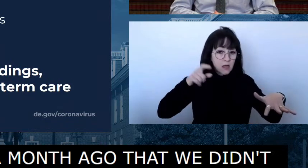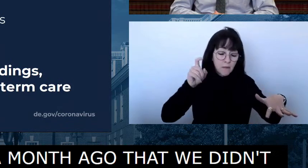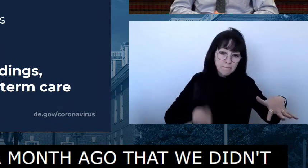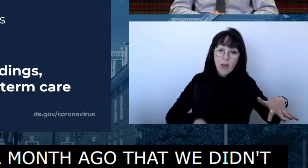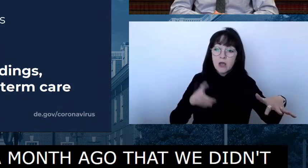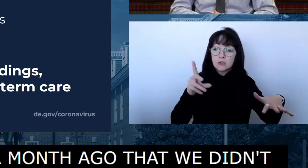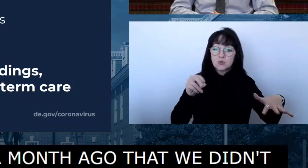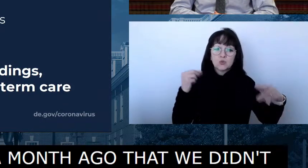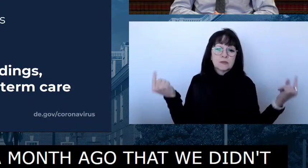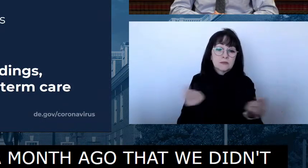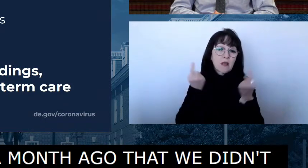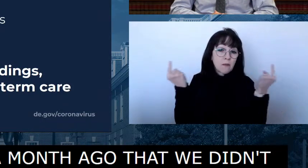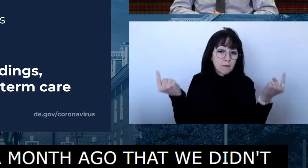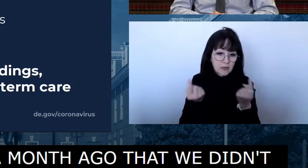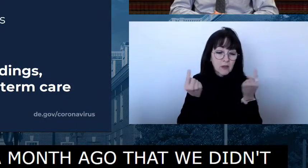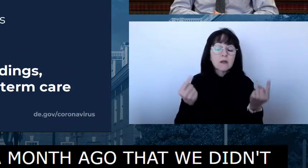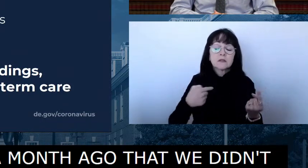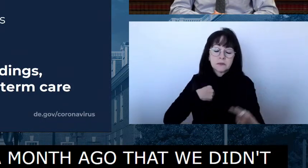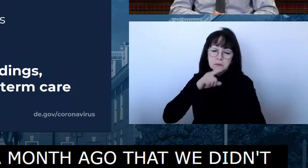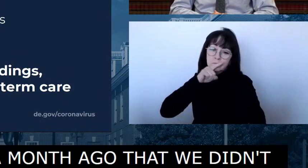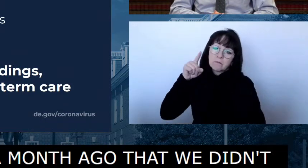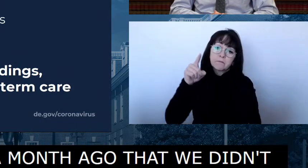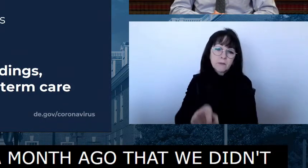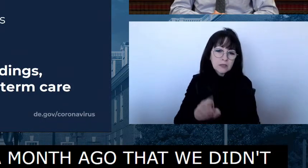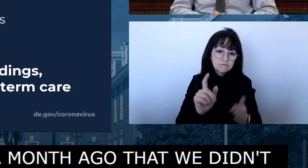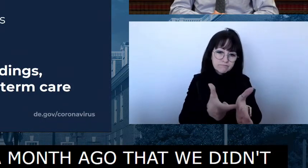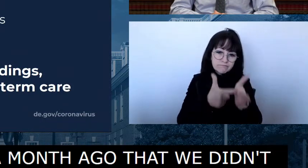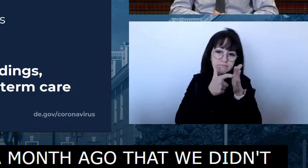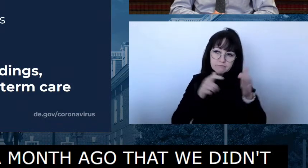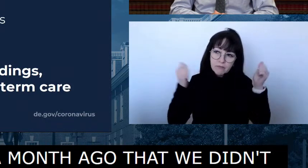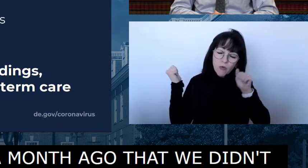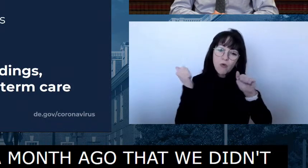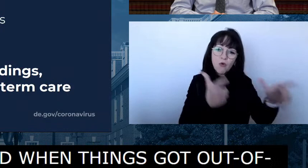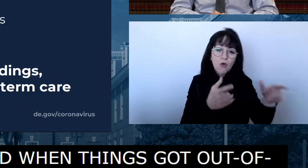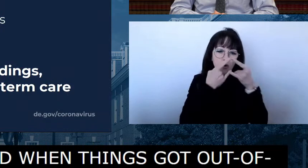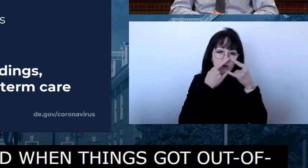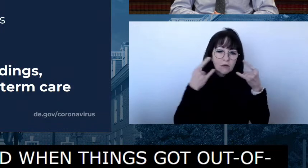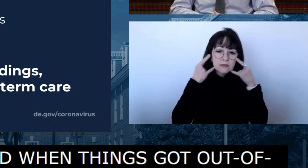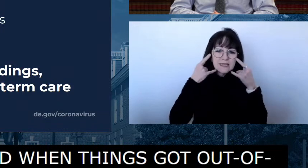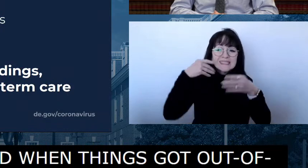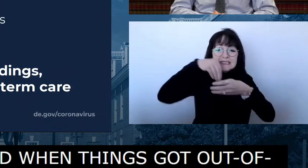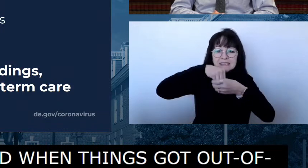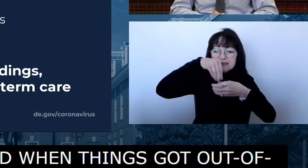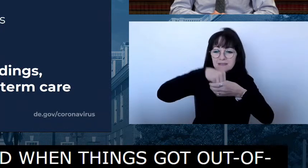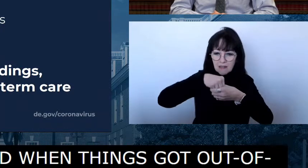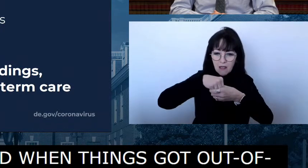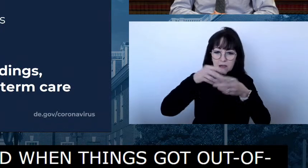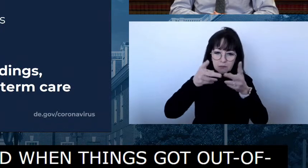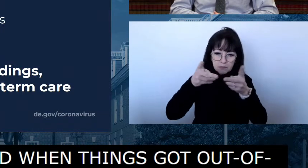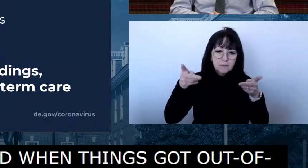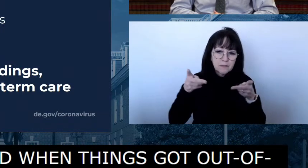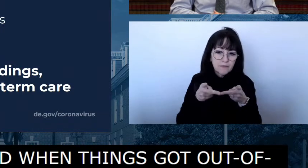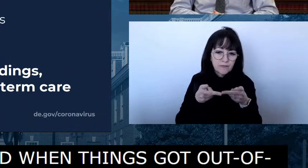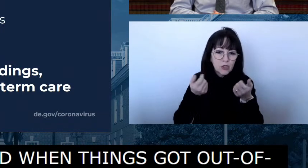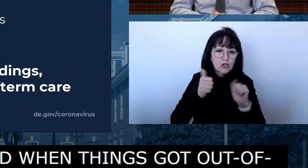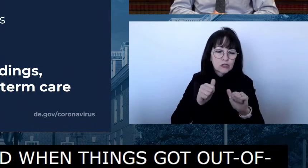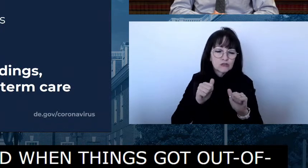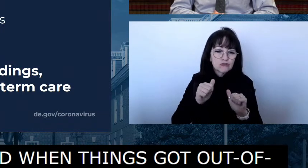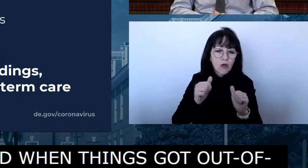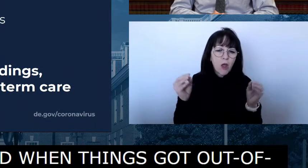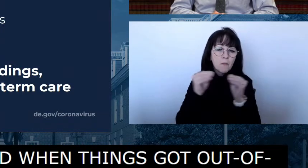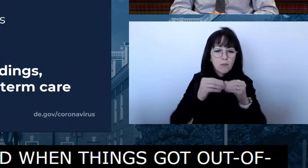to take that extra effort and to feel like we've done everything to protect our hospitals in particular and the